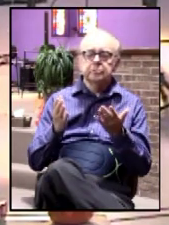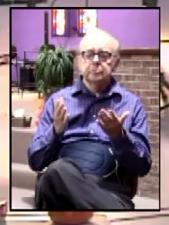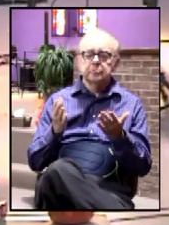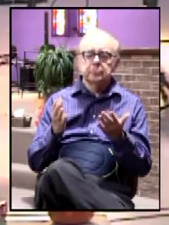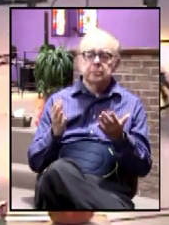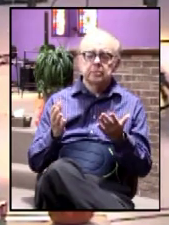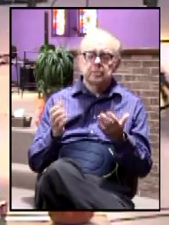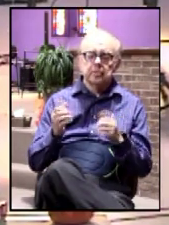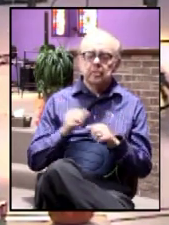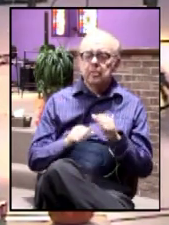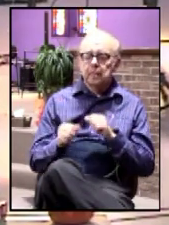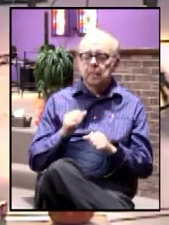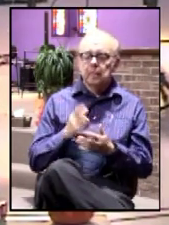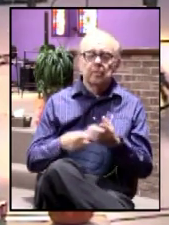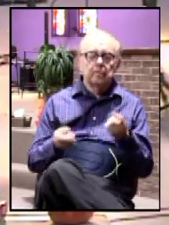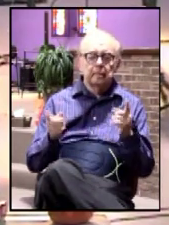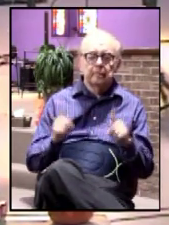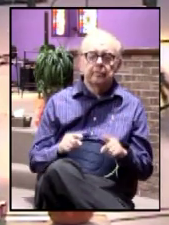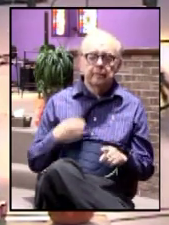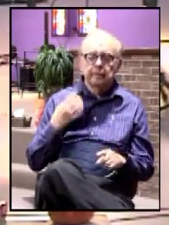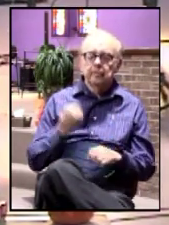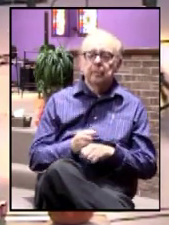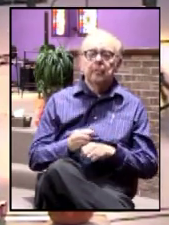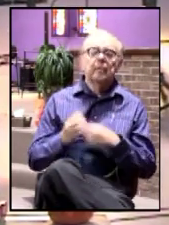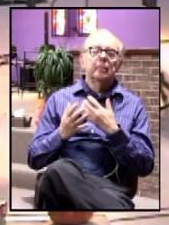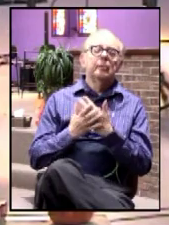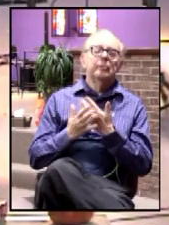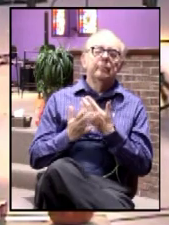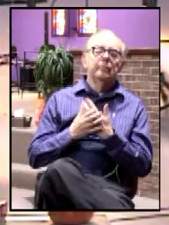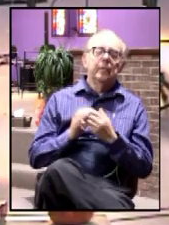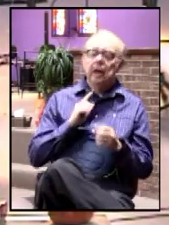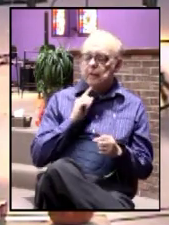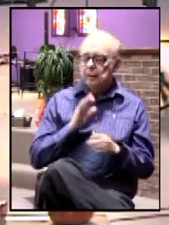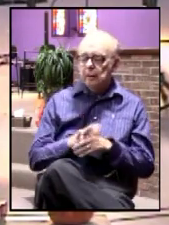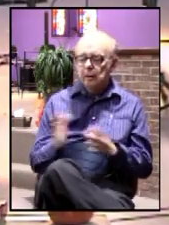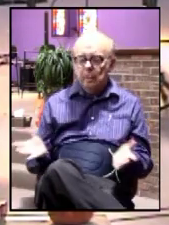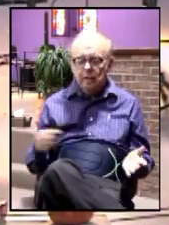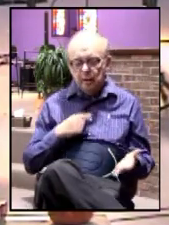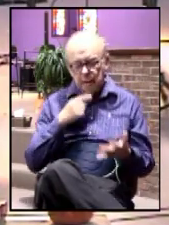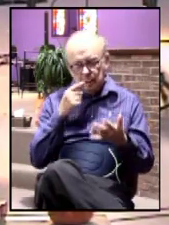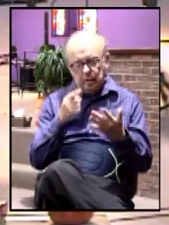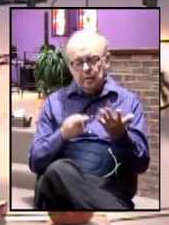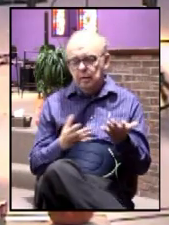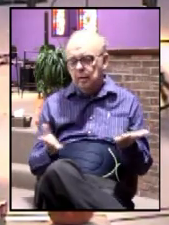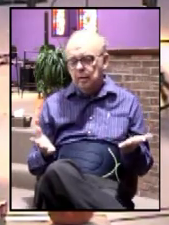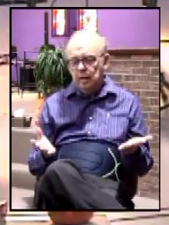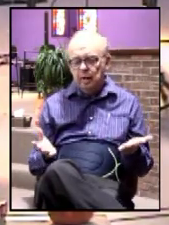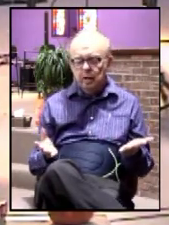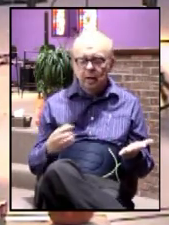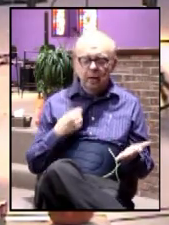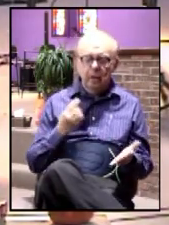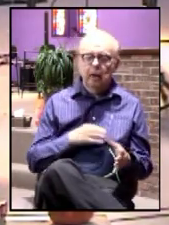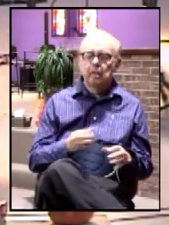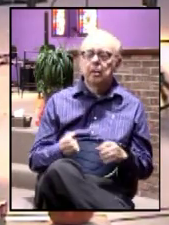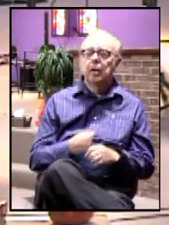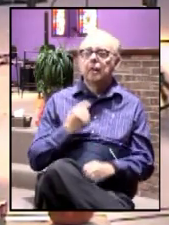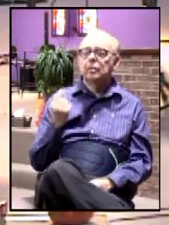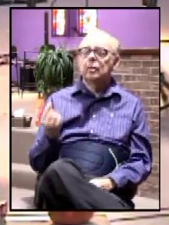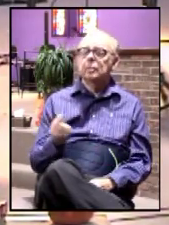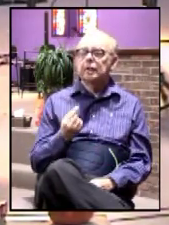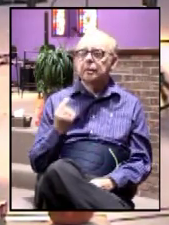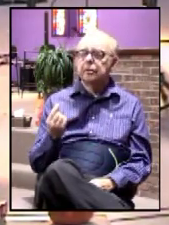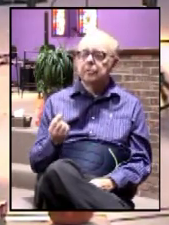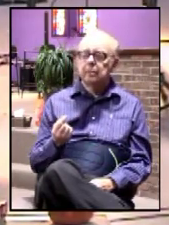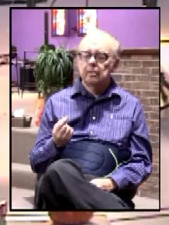Encouraging each more. But what happens? We've got schedules, we've got commitments, we've got disagreements, and we've got